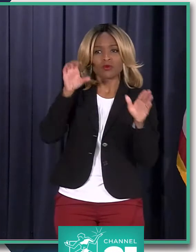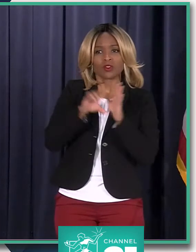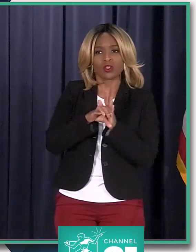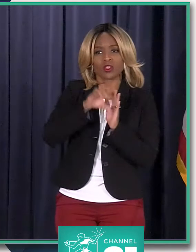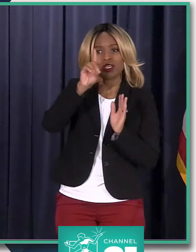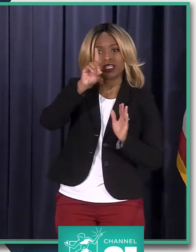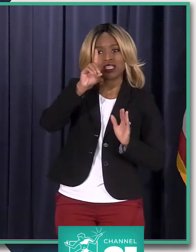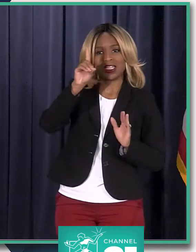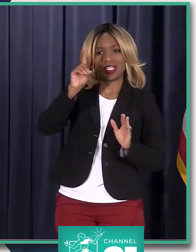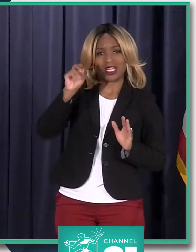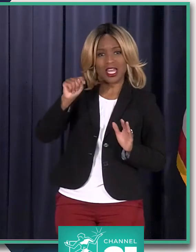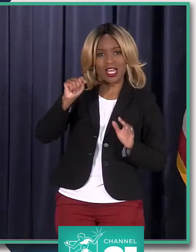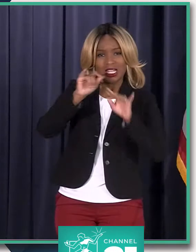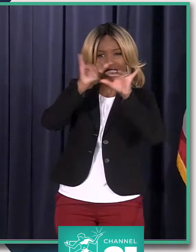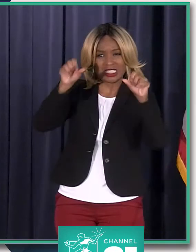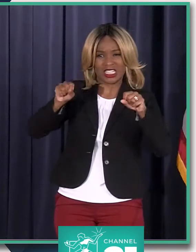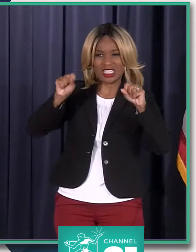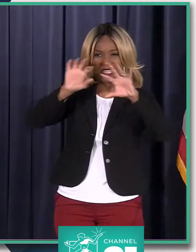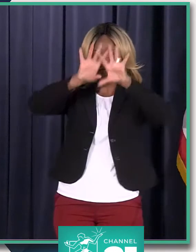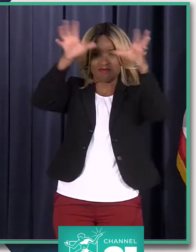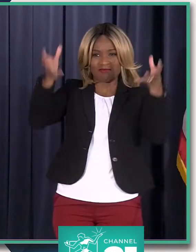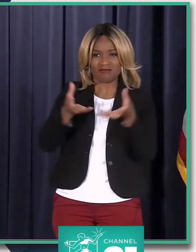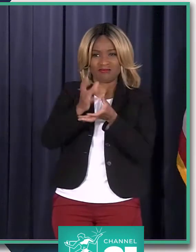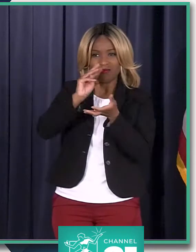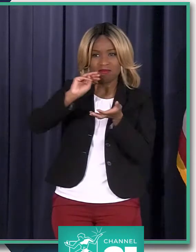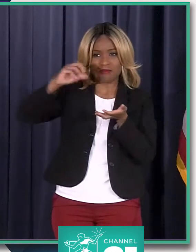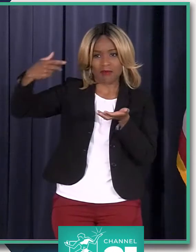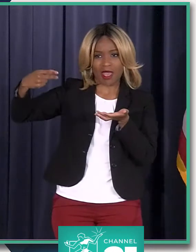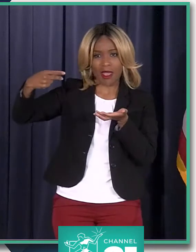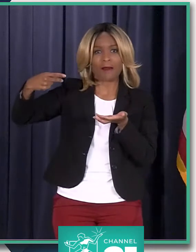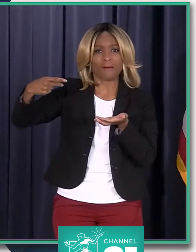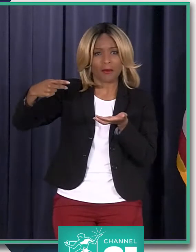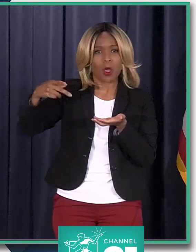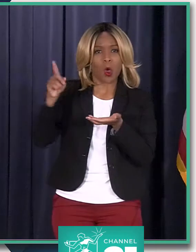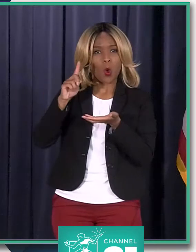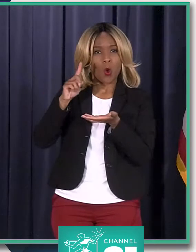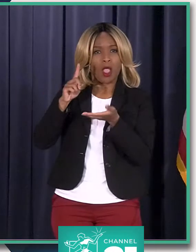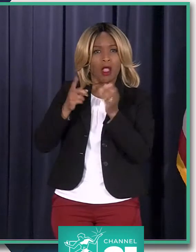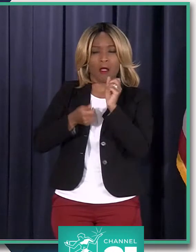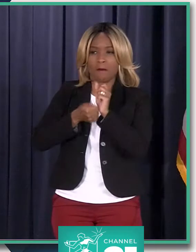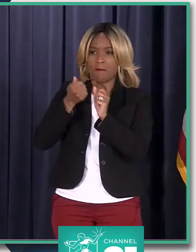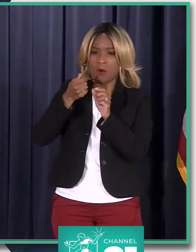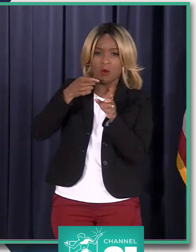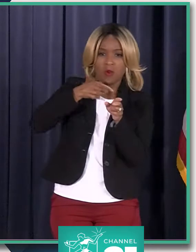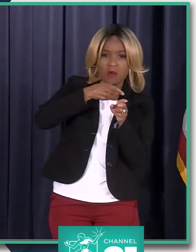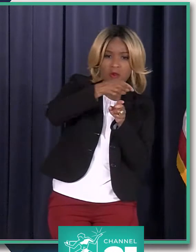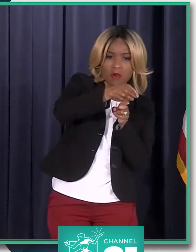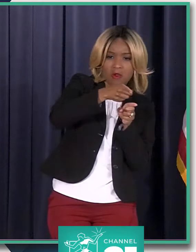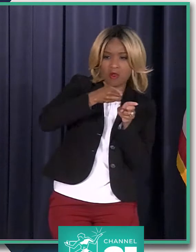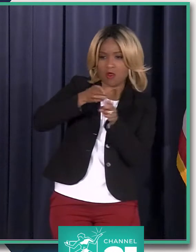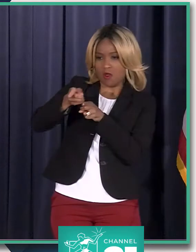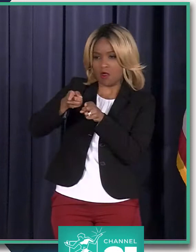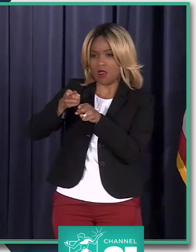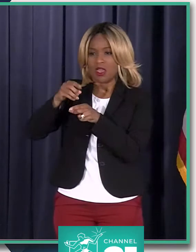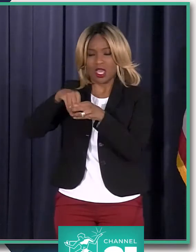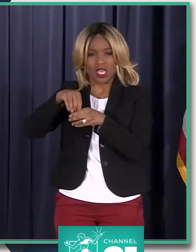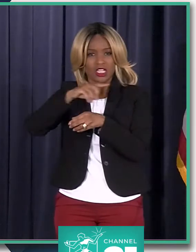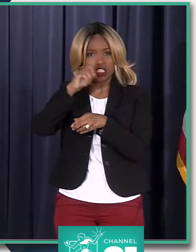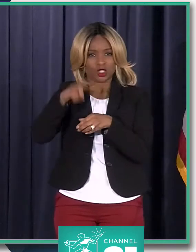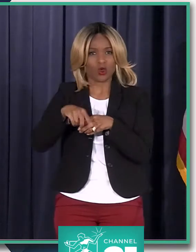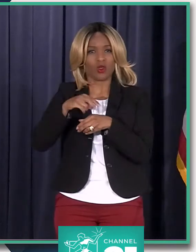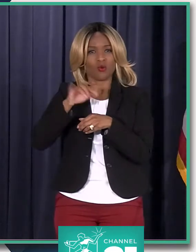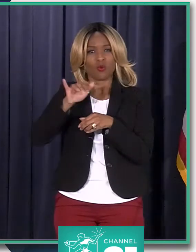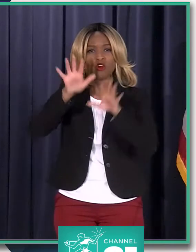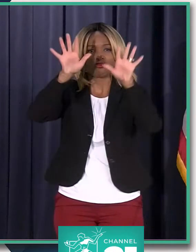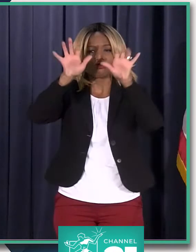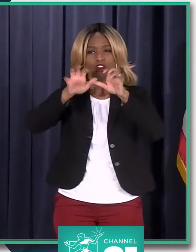DDOT system map. It really shows that we're the main vein of Detroit, and we're going to continue to be. The dark lines